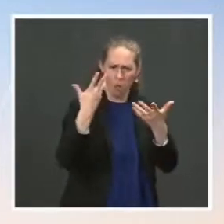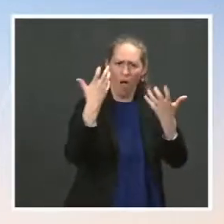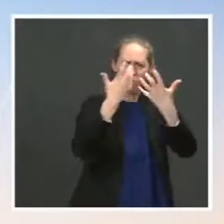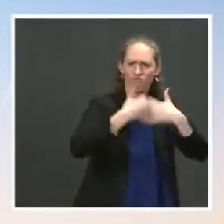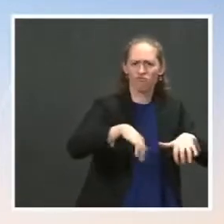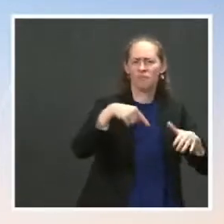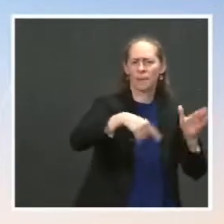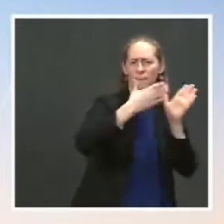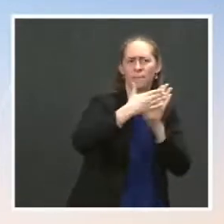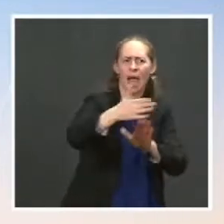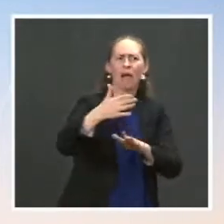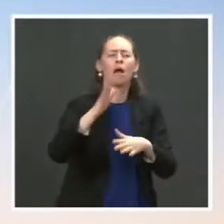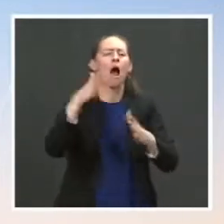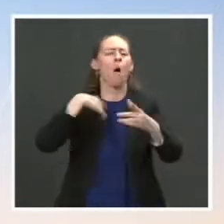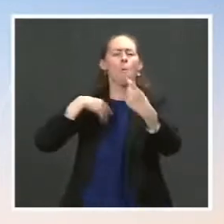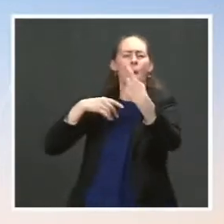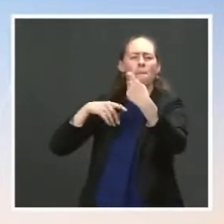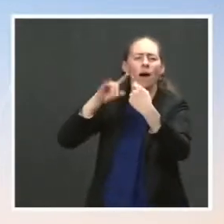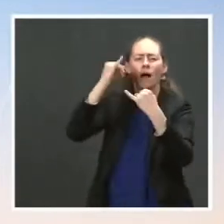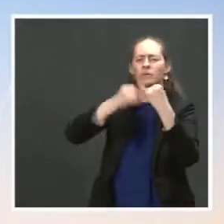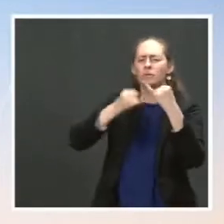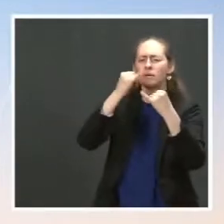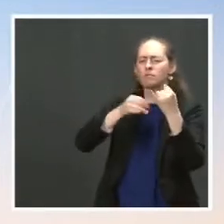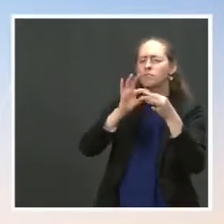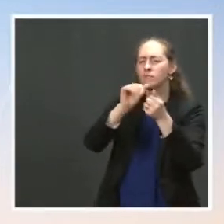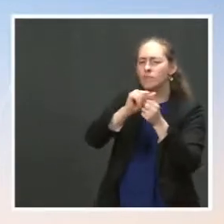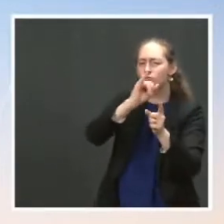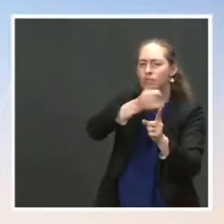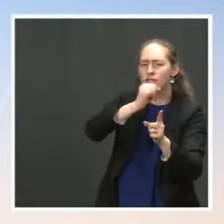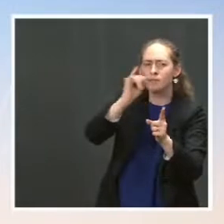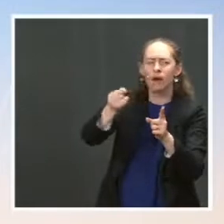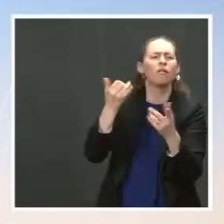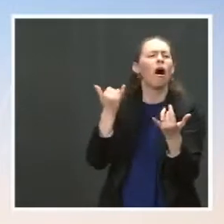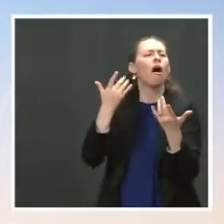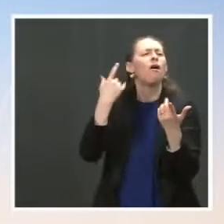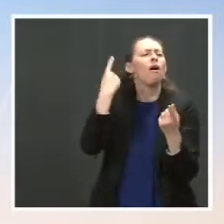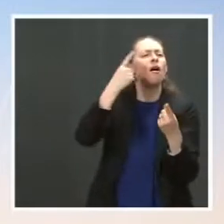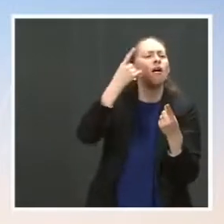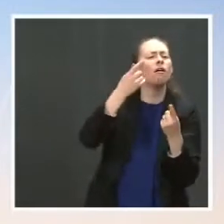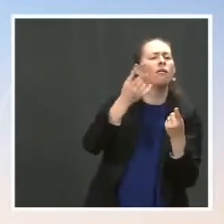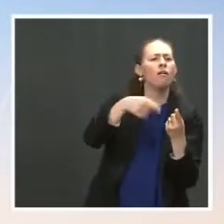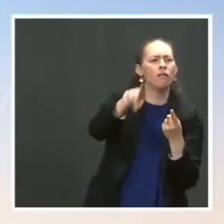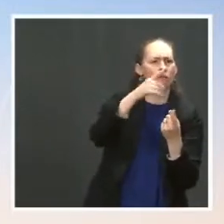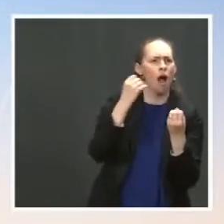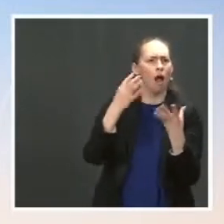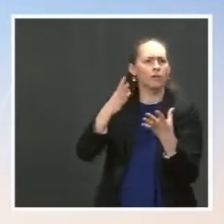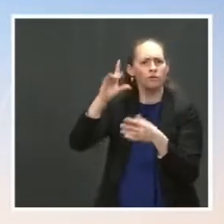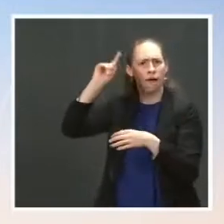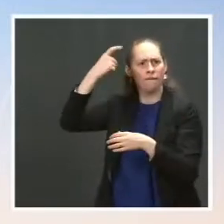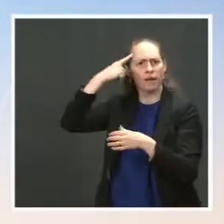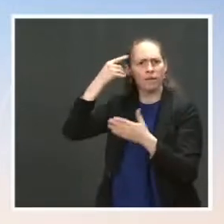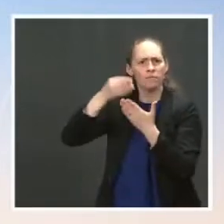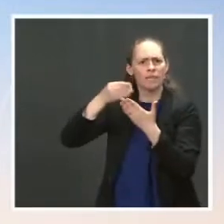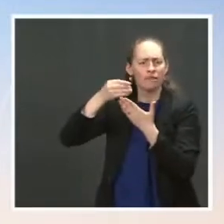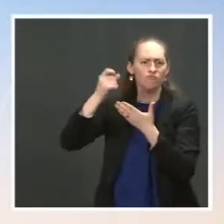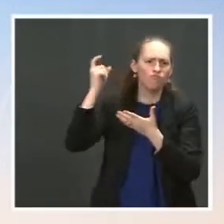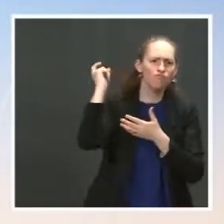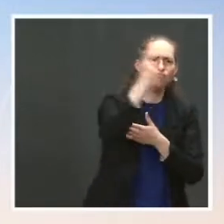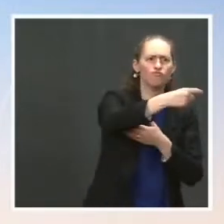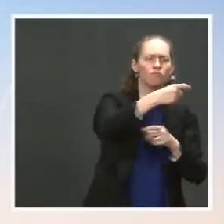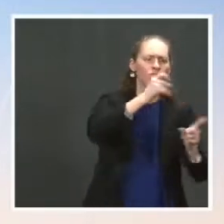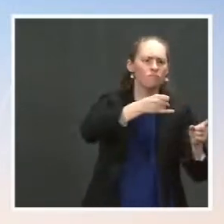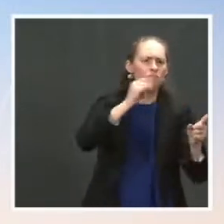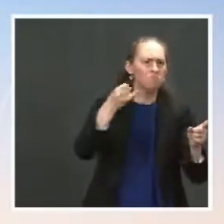Johnson & Johnson, given just how much money the federal government has given them and the president has ordered an additional 100 million doses from